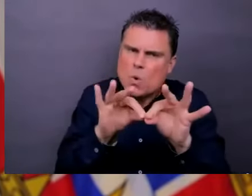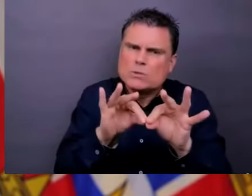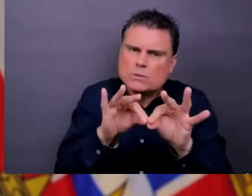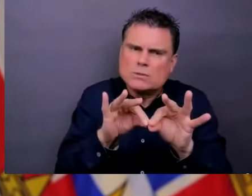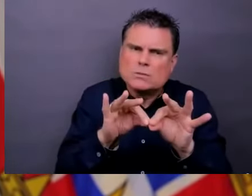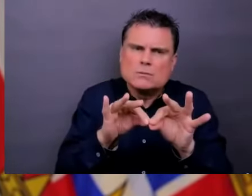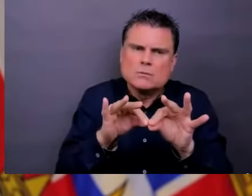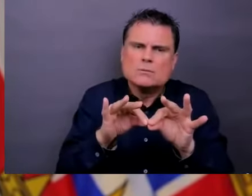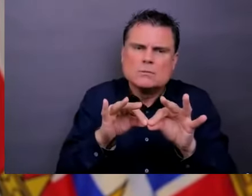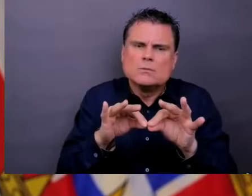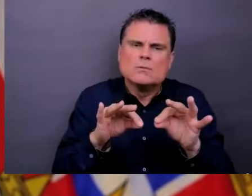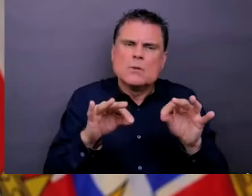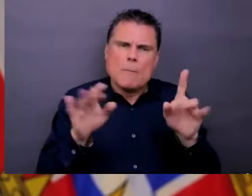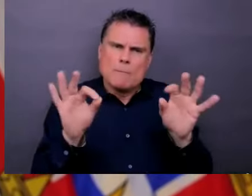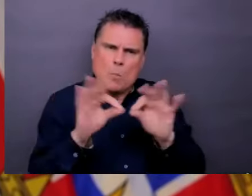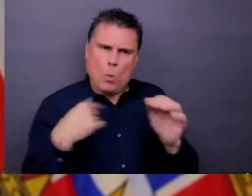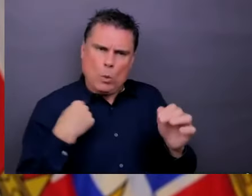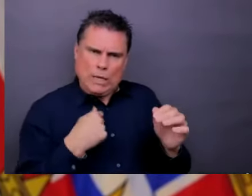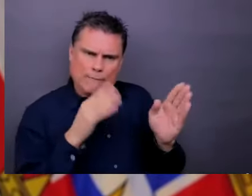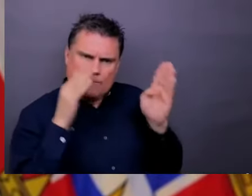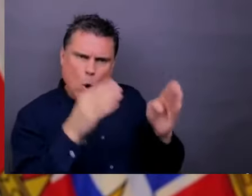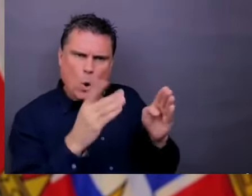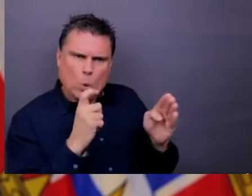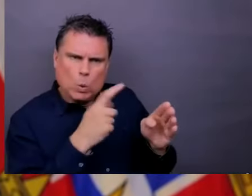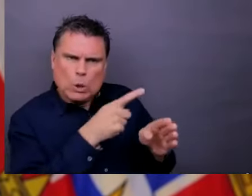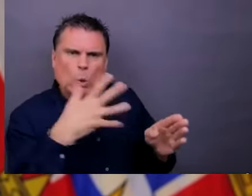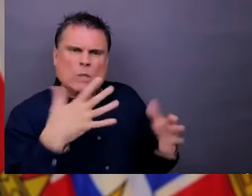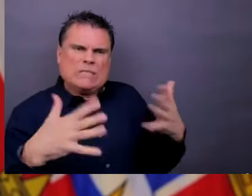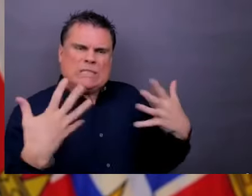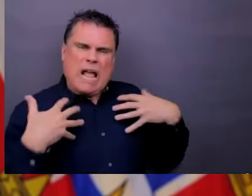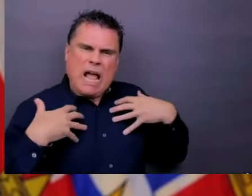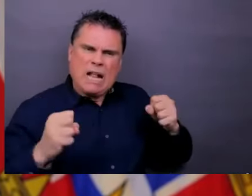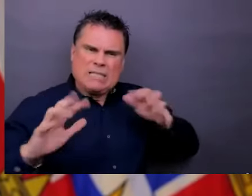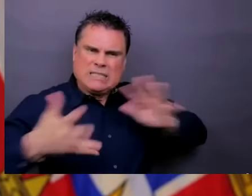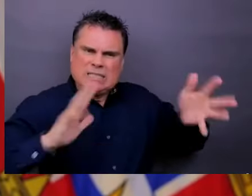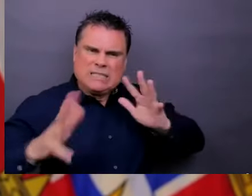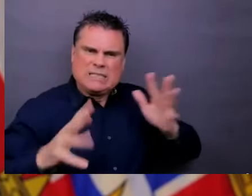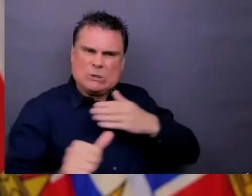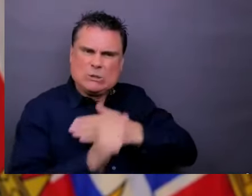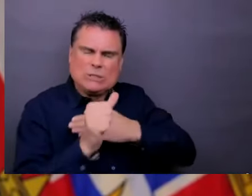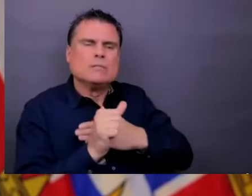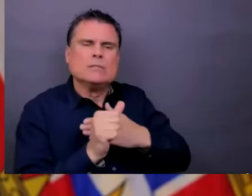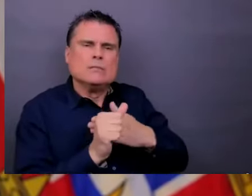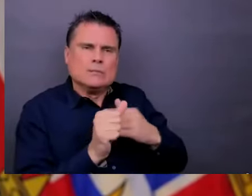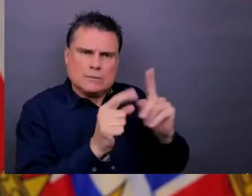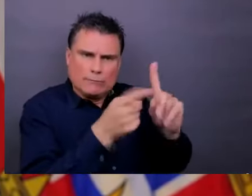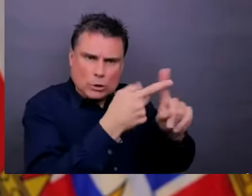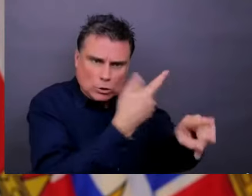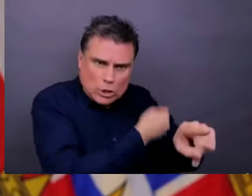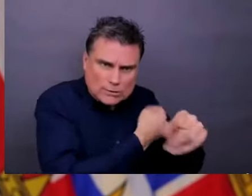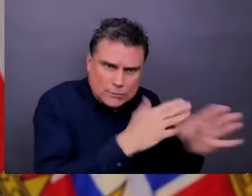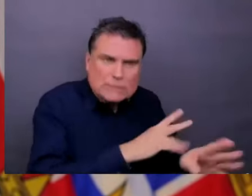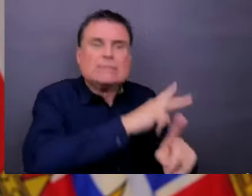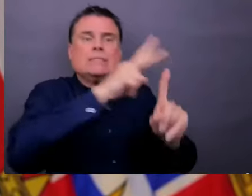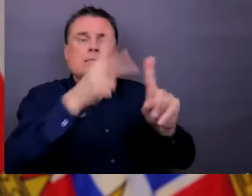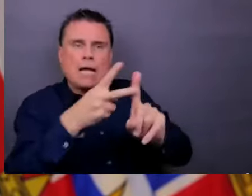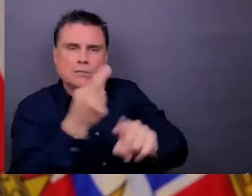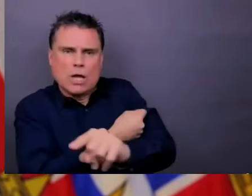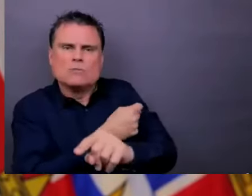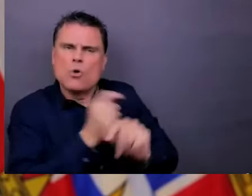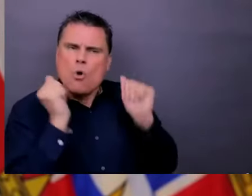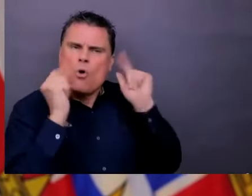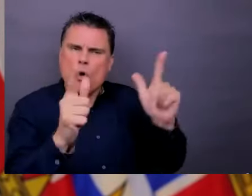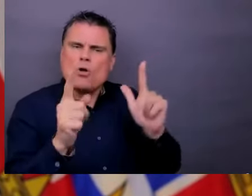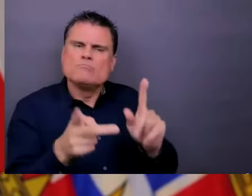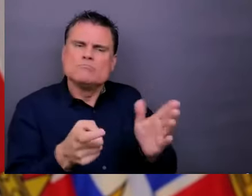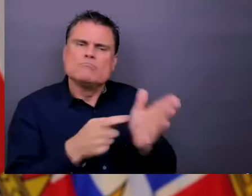risk, we are reassured that delaying that for weeks, even to months, and in the UK